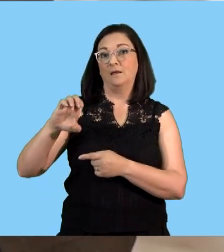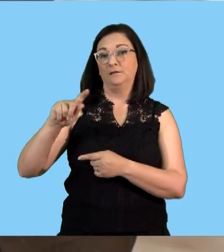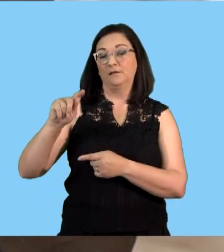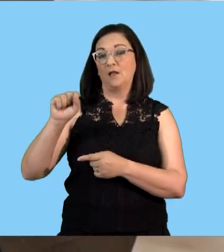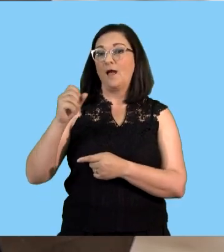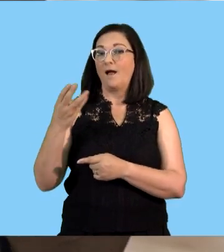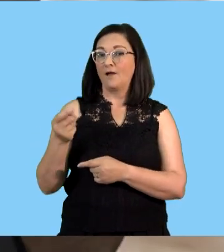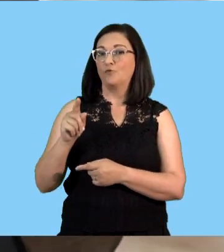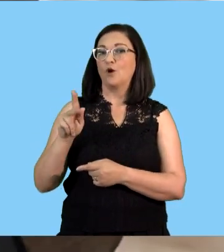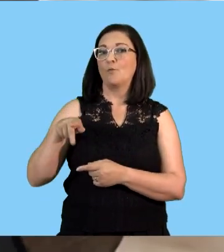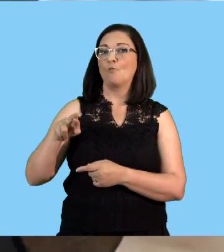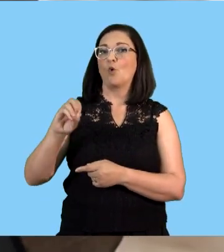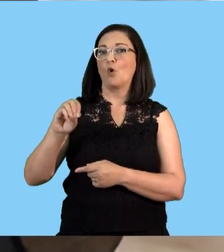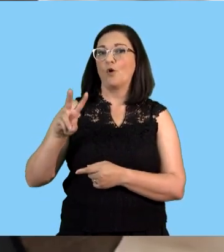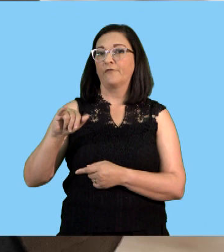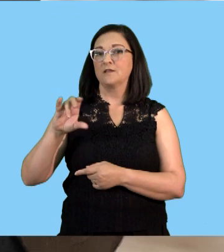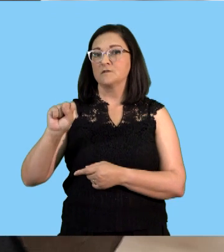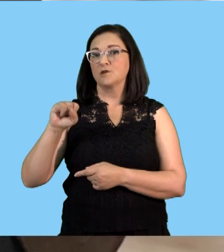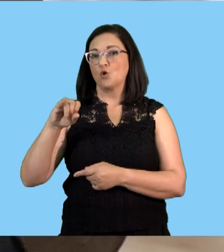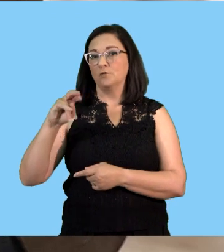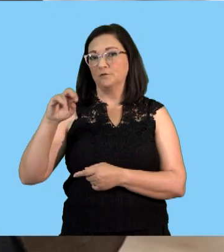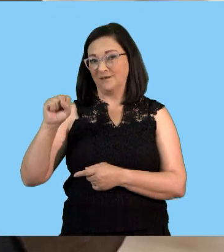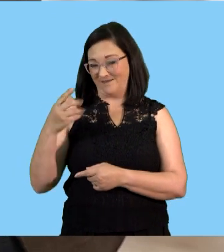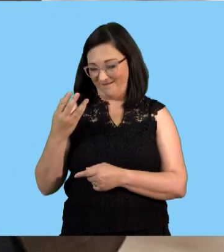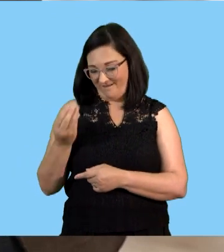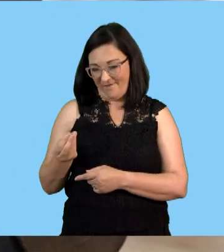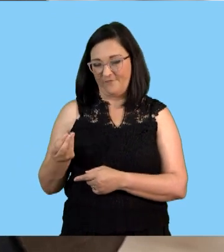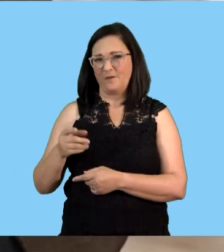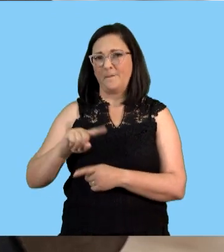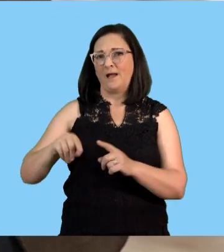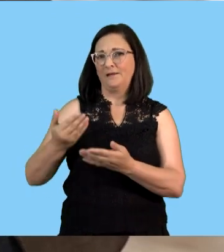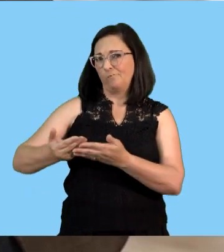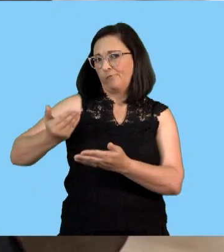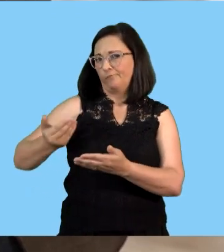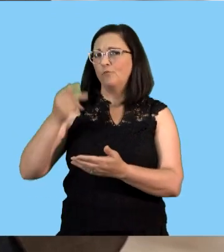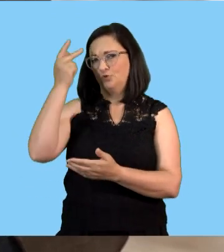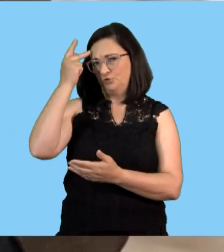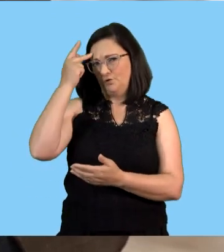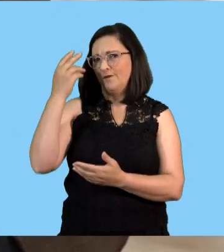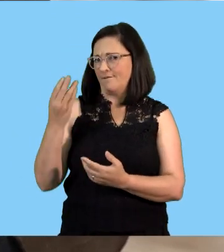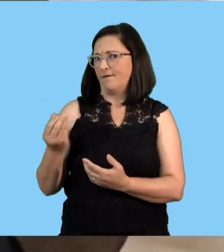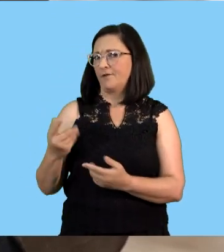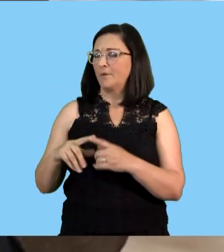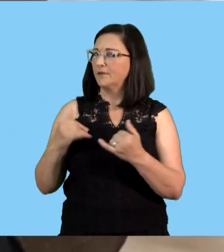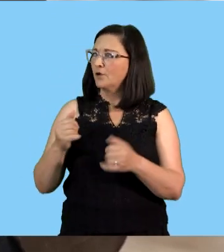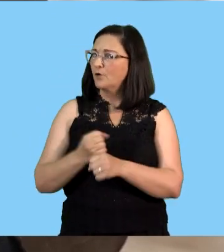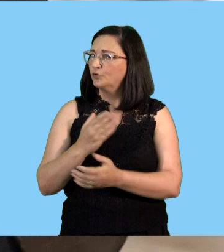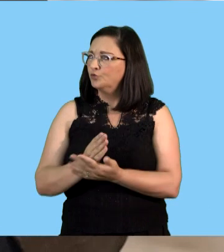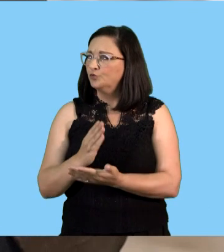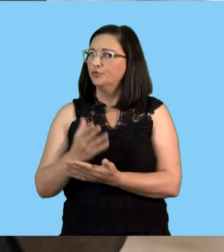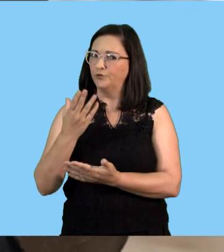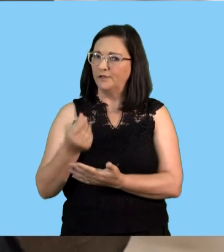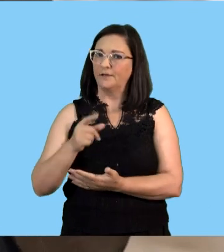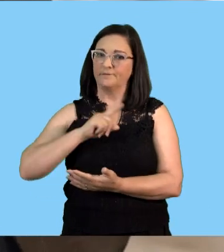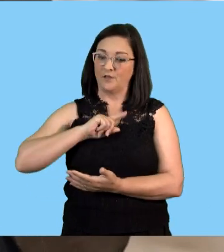provisions of the BCEA. So you are expected to have that knowledge. But in order for you to see that you do have the knowledge, we